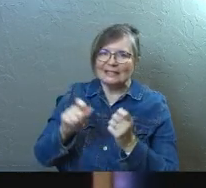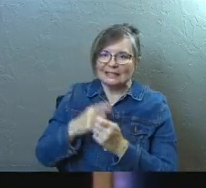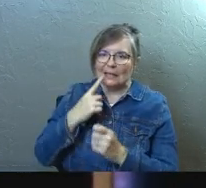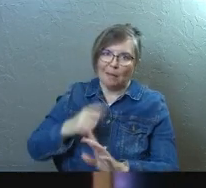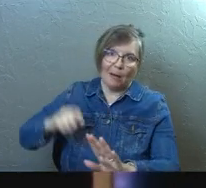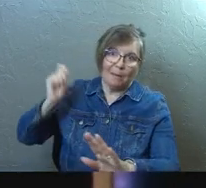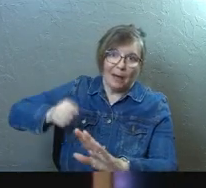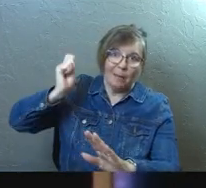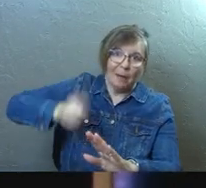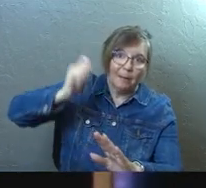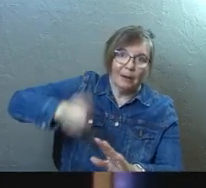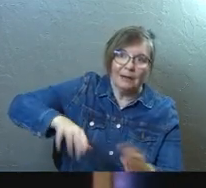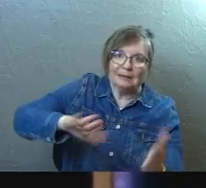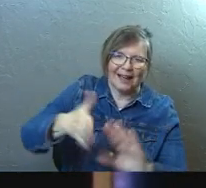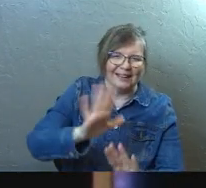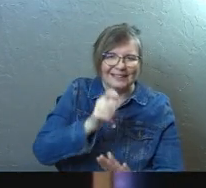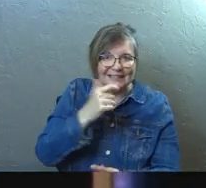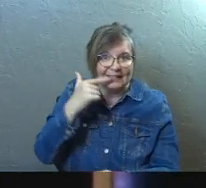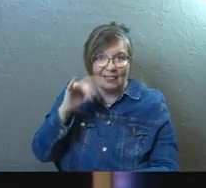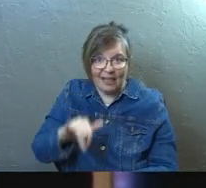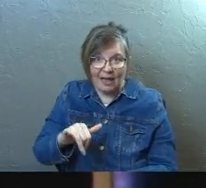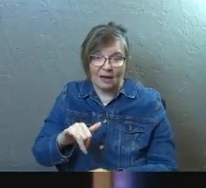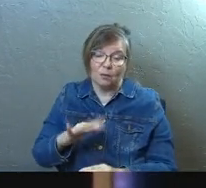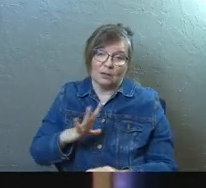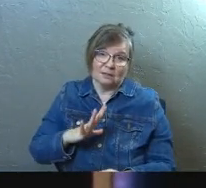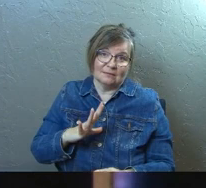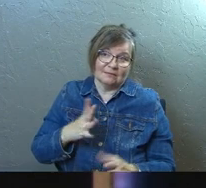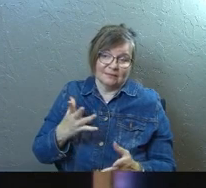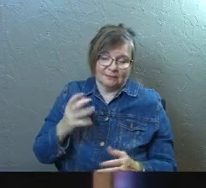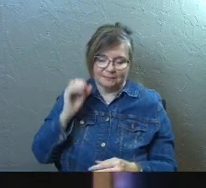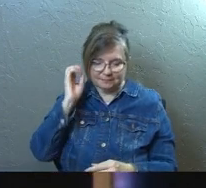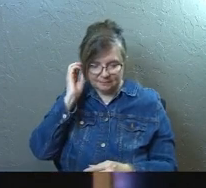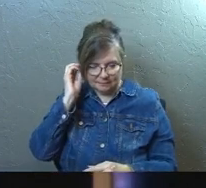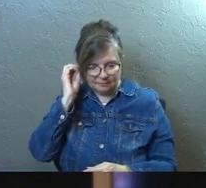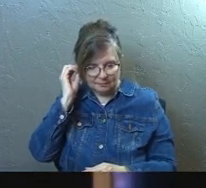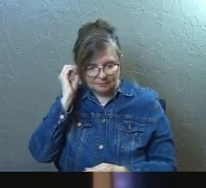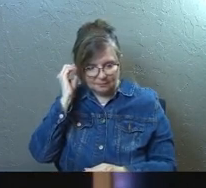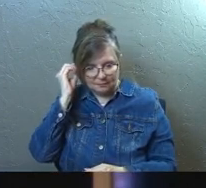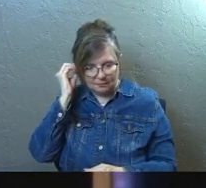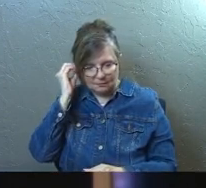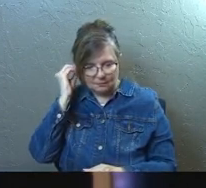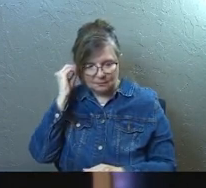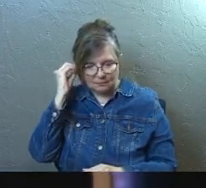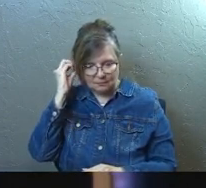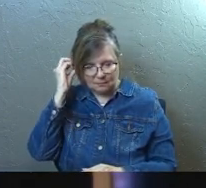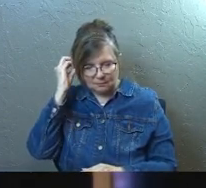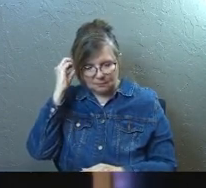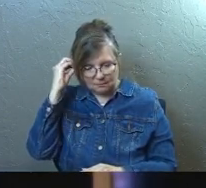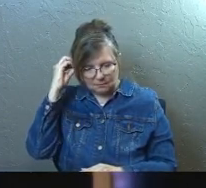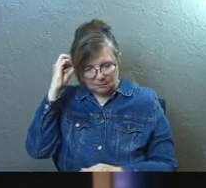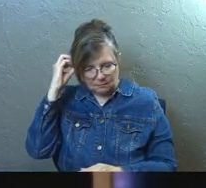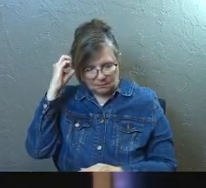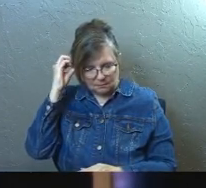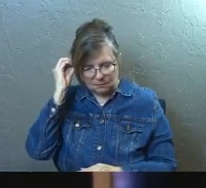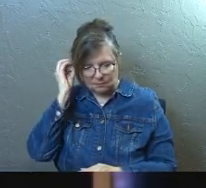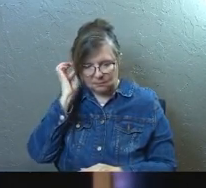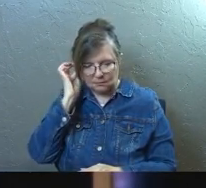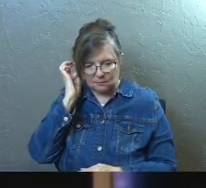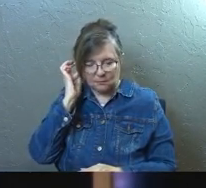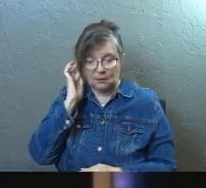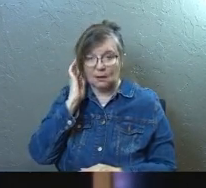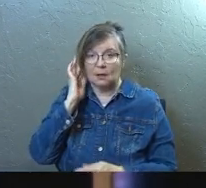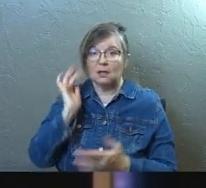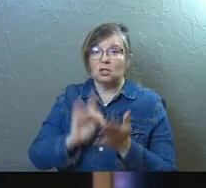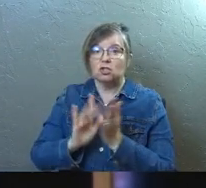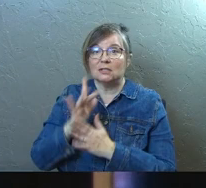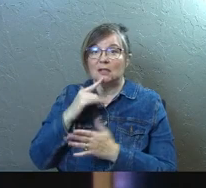up my club and I beat the thing to death, which is fun, yes? Instead, Jesus says, the way I'm going to